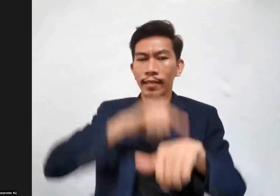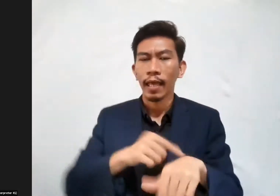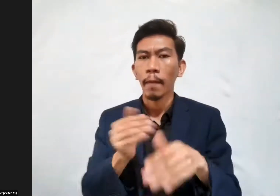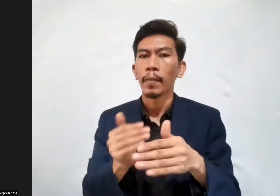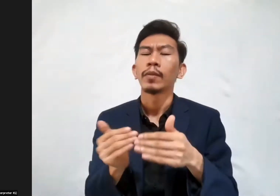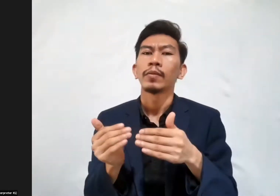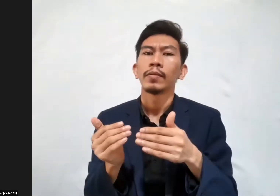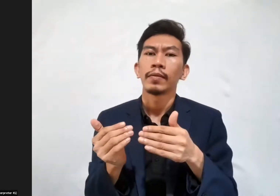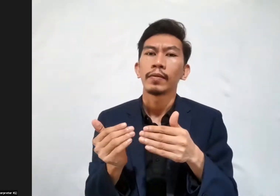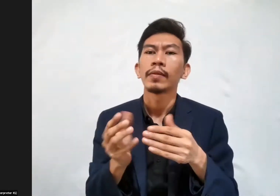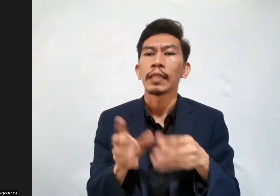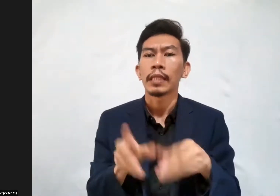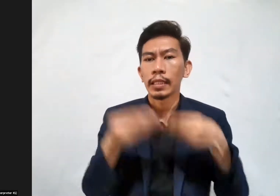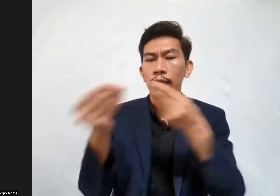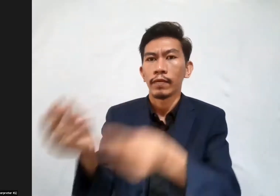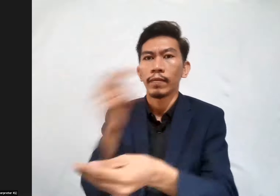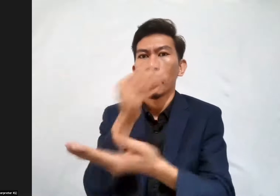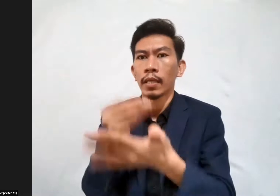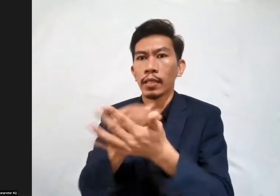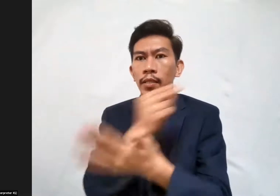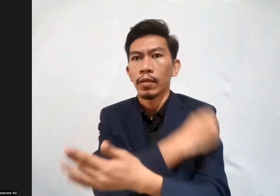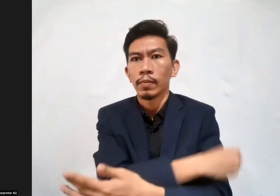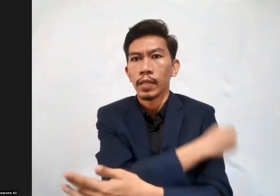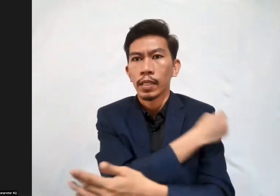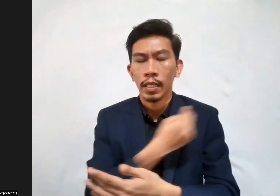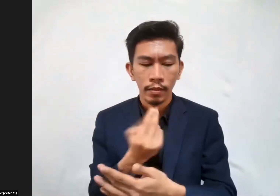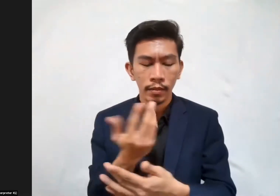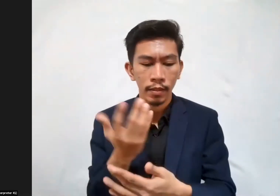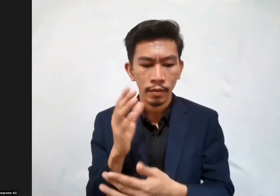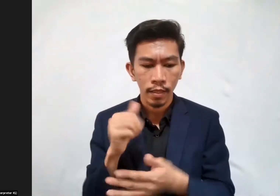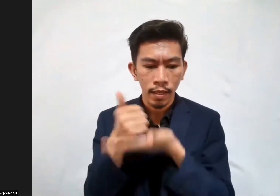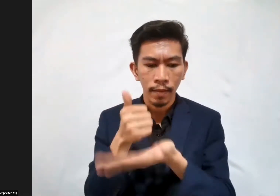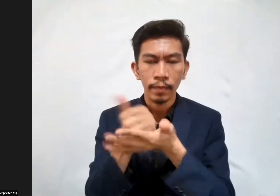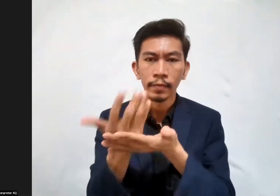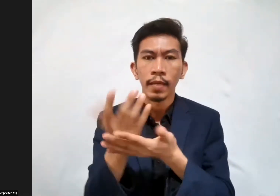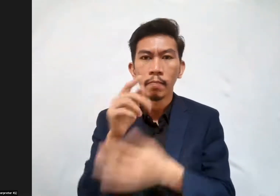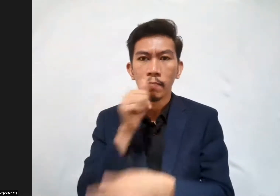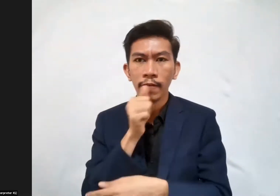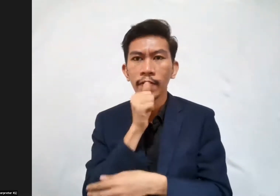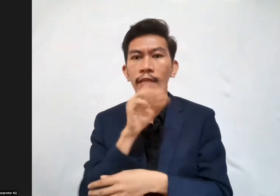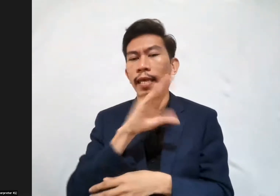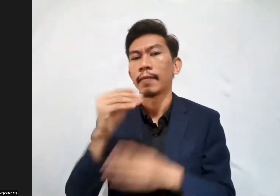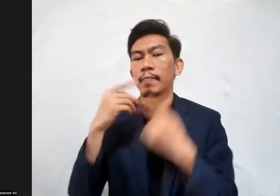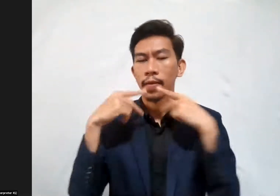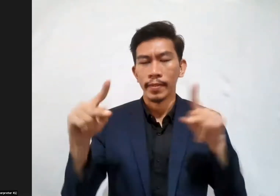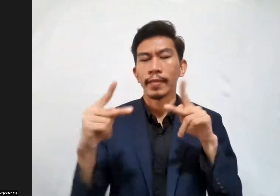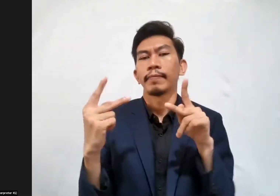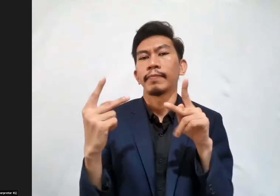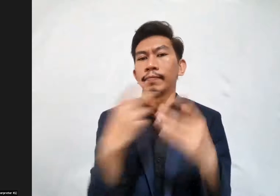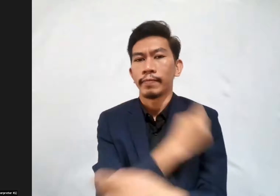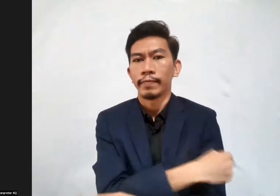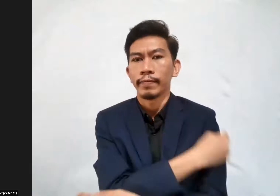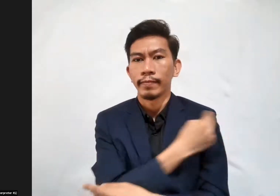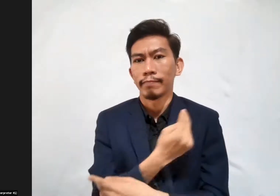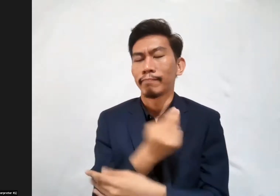the money to the hospitals this year to help both private and public hospitals. Let me share,